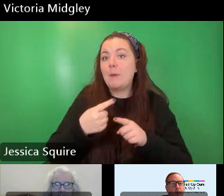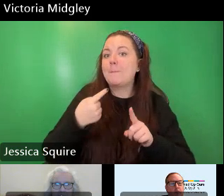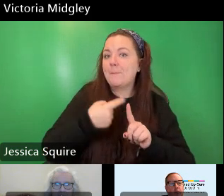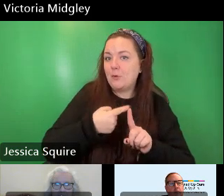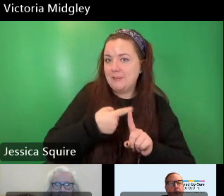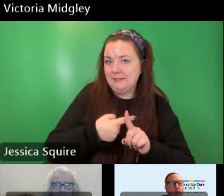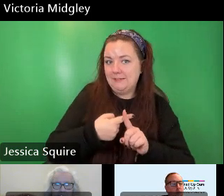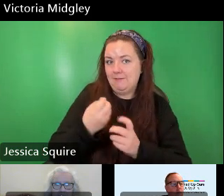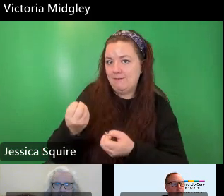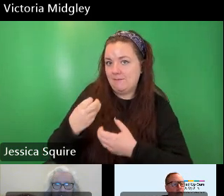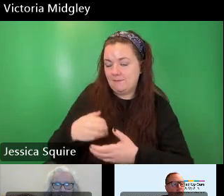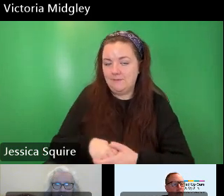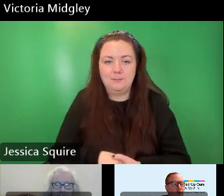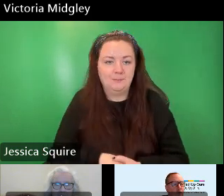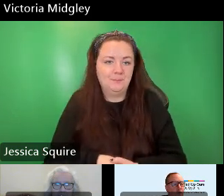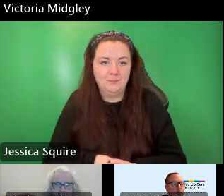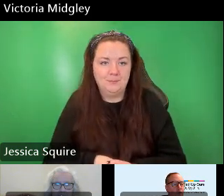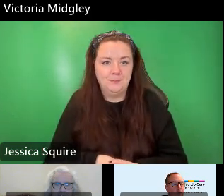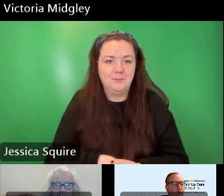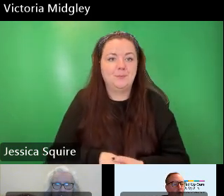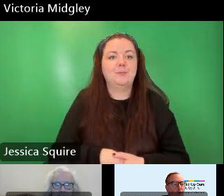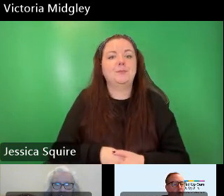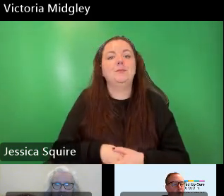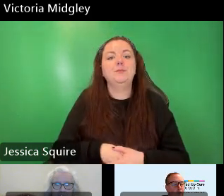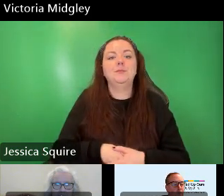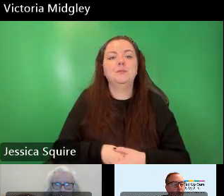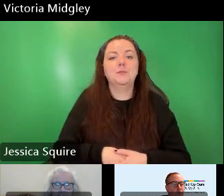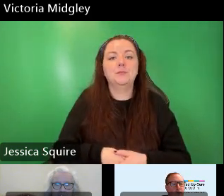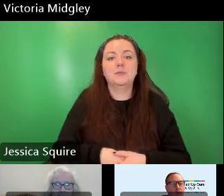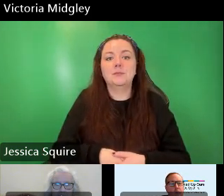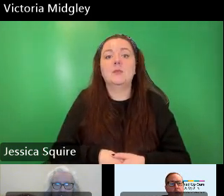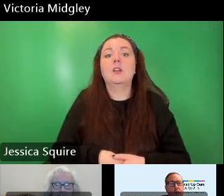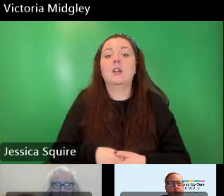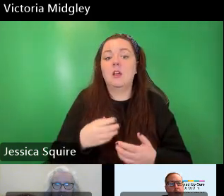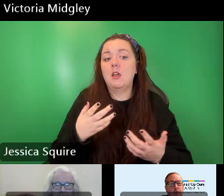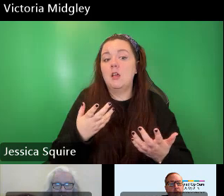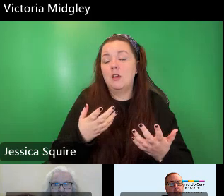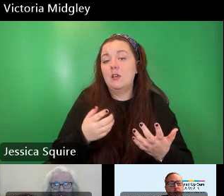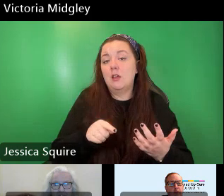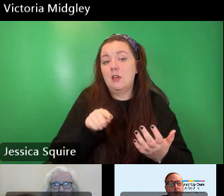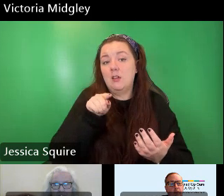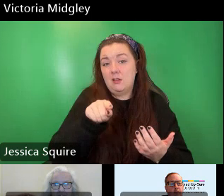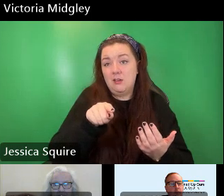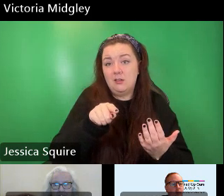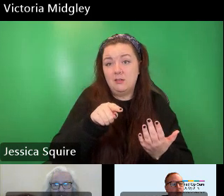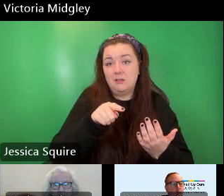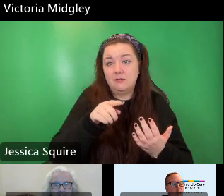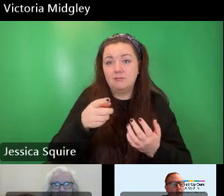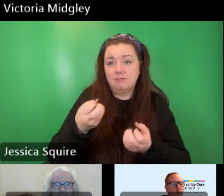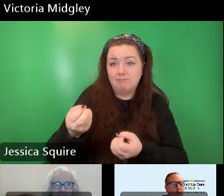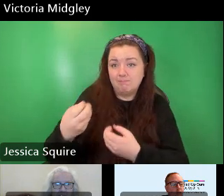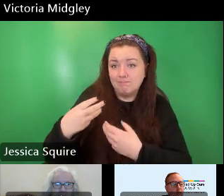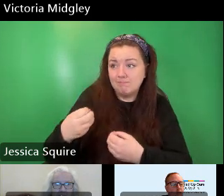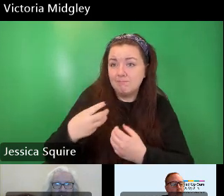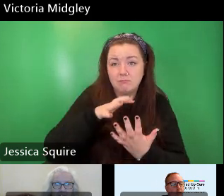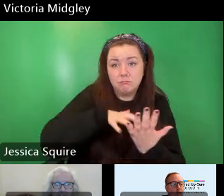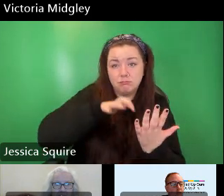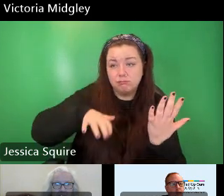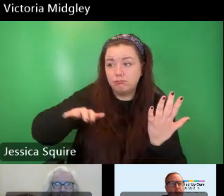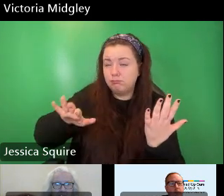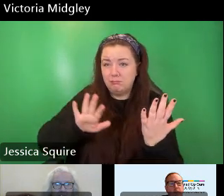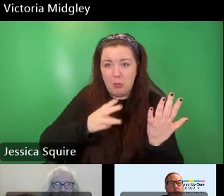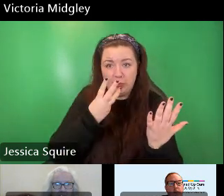those in his introduction as well. We've actually got about 30 pages worth of these insights that people have already provided us,